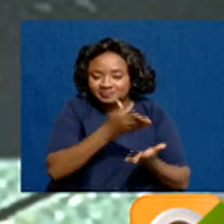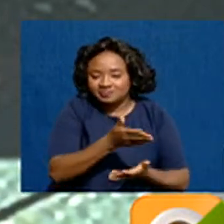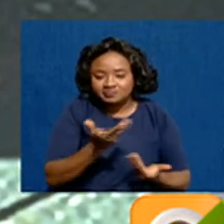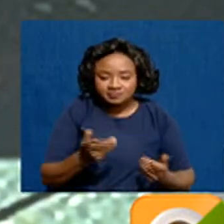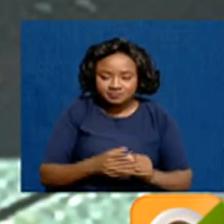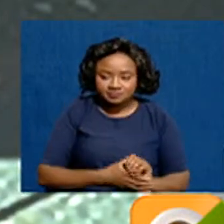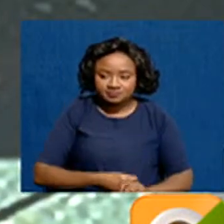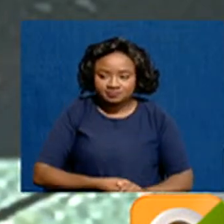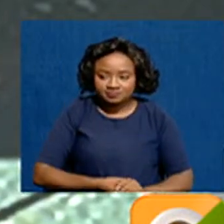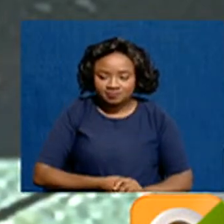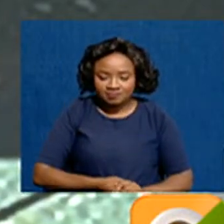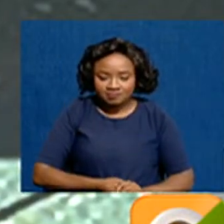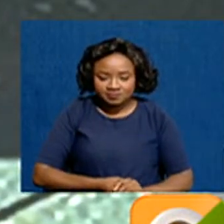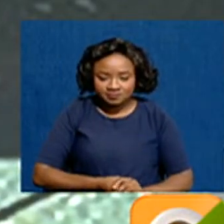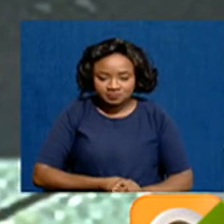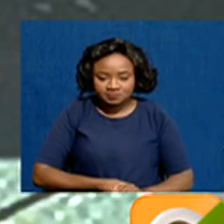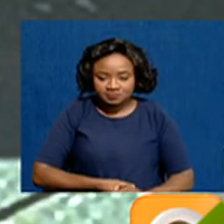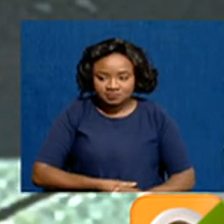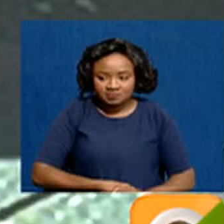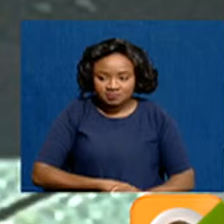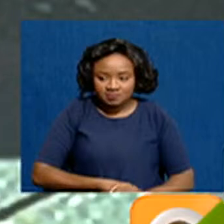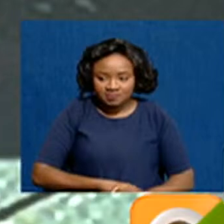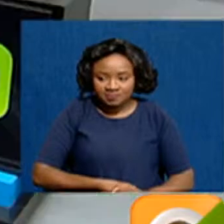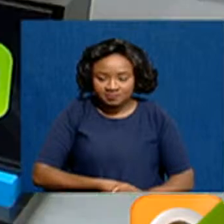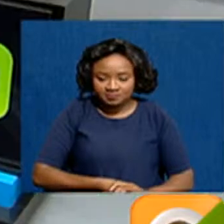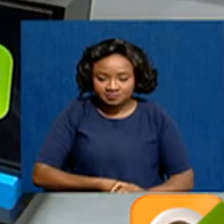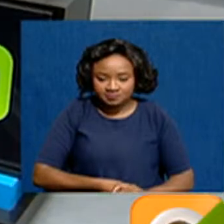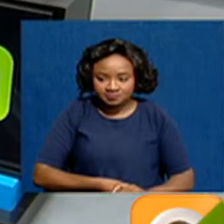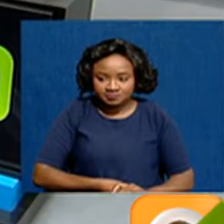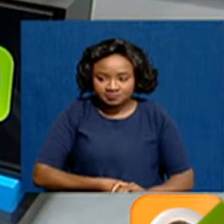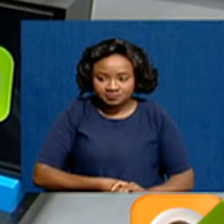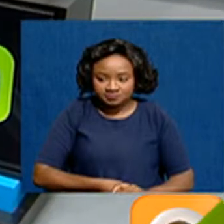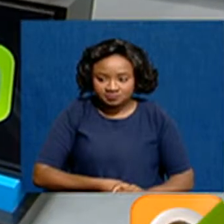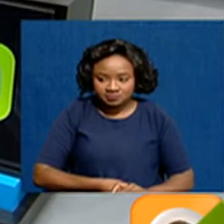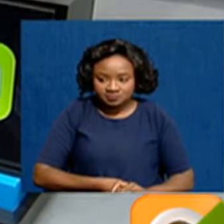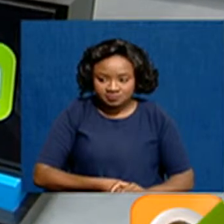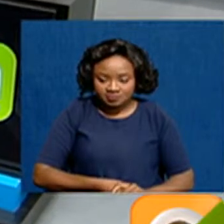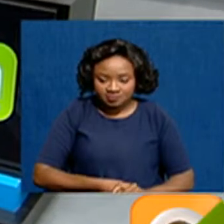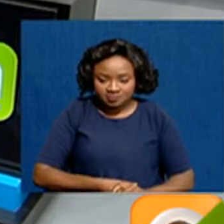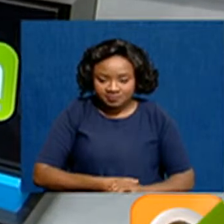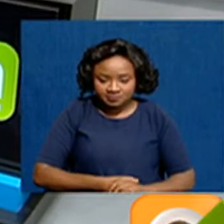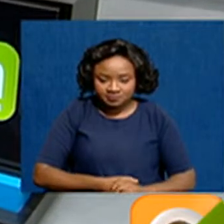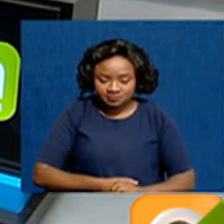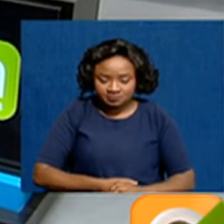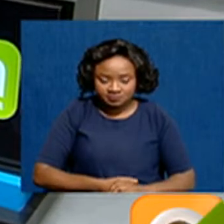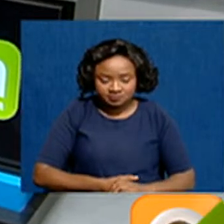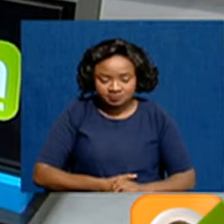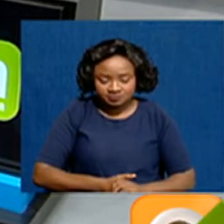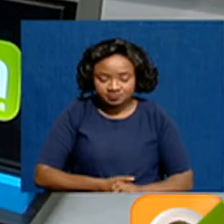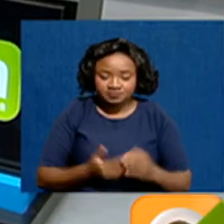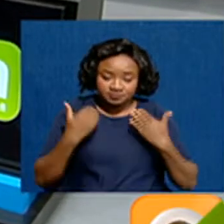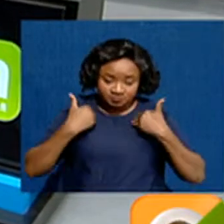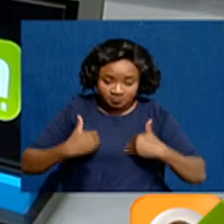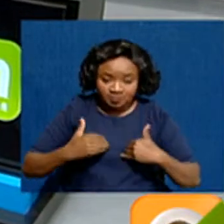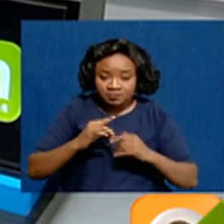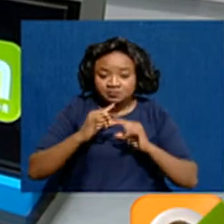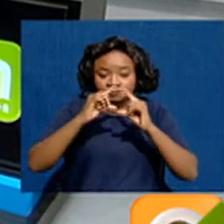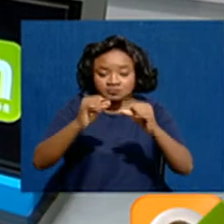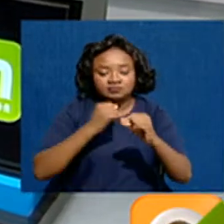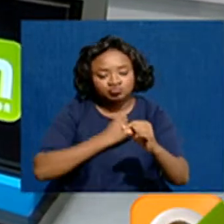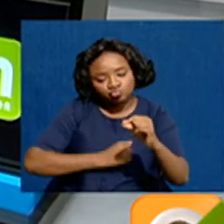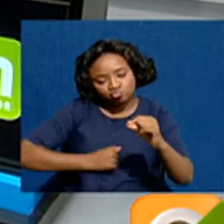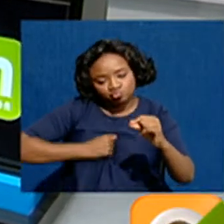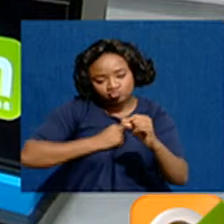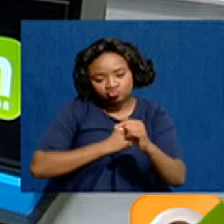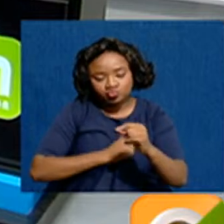I wanted to, first of all, use this opportunity to pass my condolences to families, friends, people who lost their